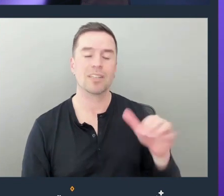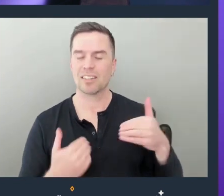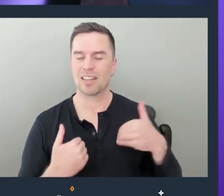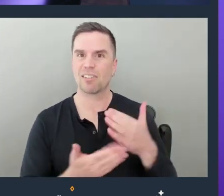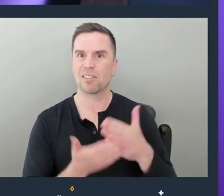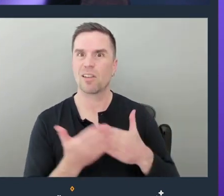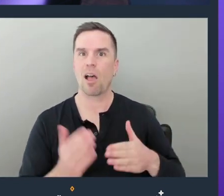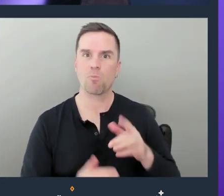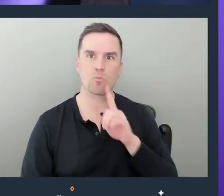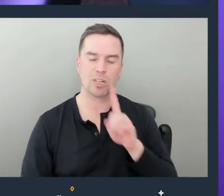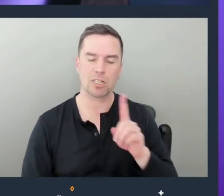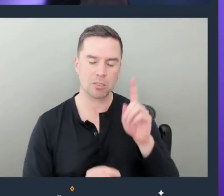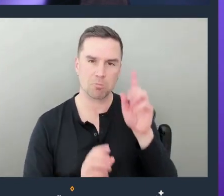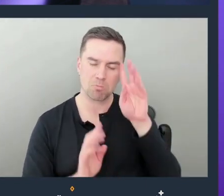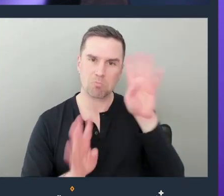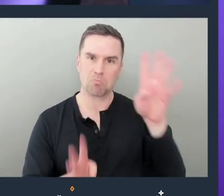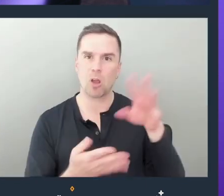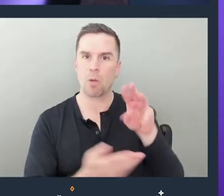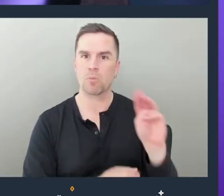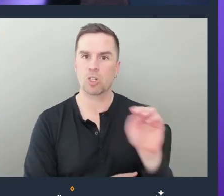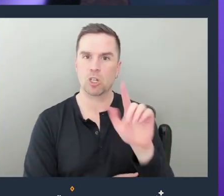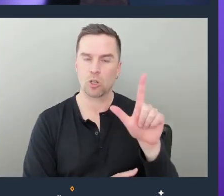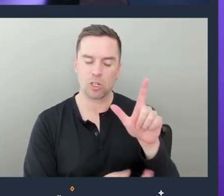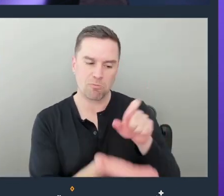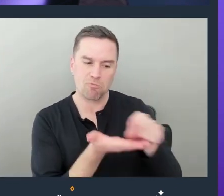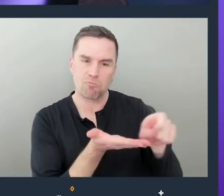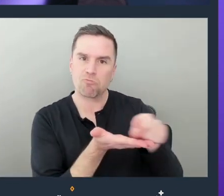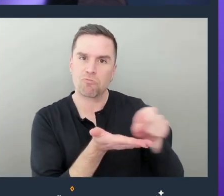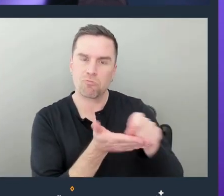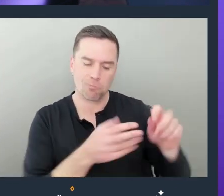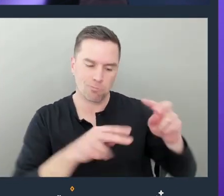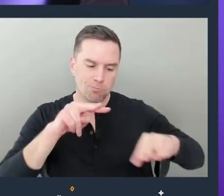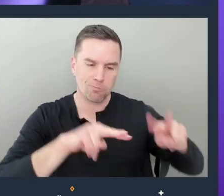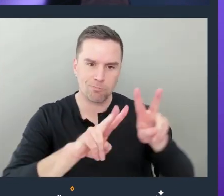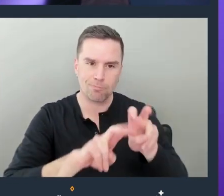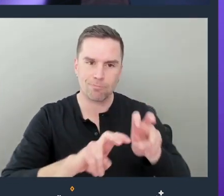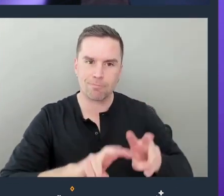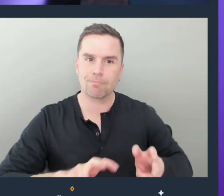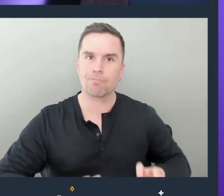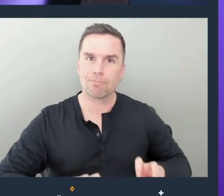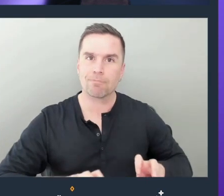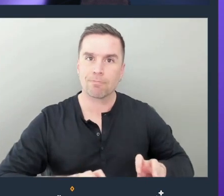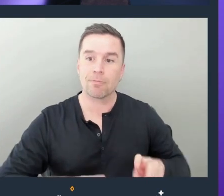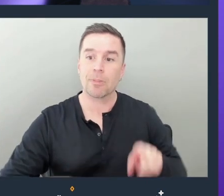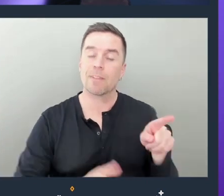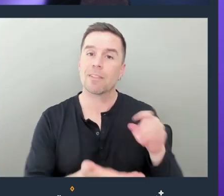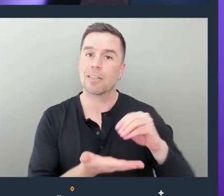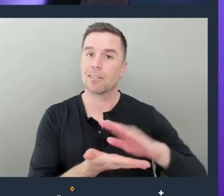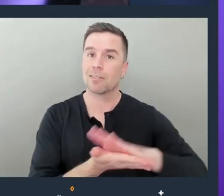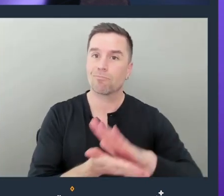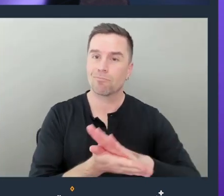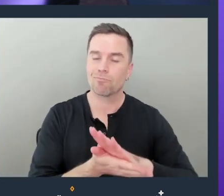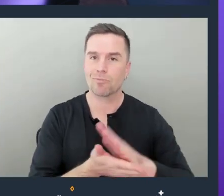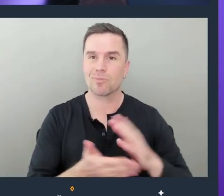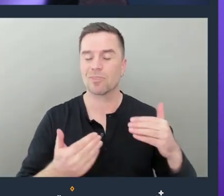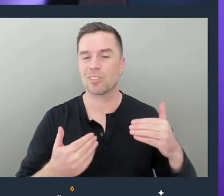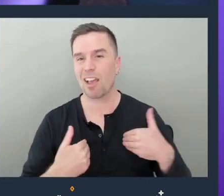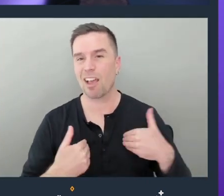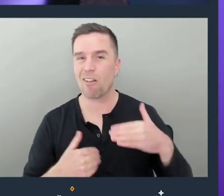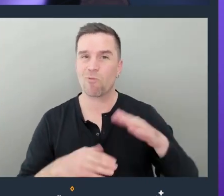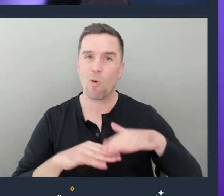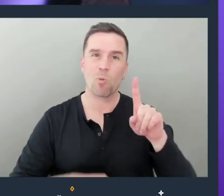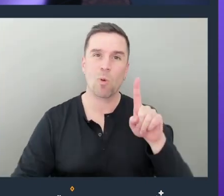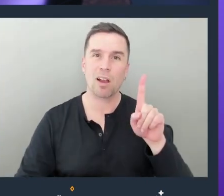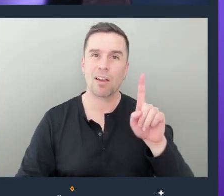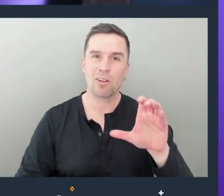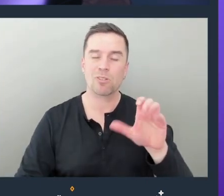training those algorithms on thousands of pages of handwritten historical documents. These documents, which actually are hundreds of terabytes in size, were